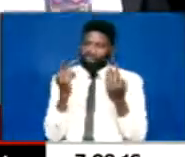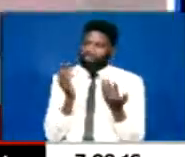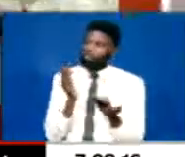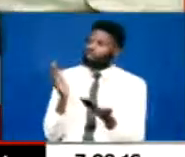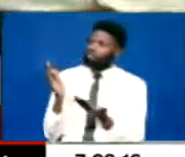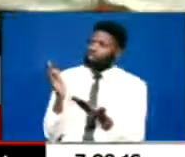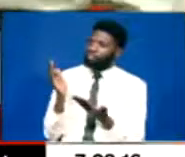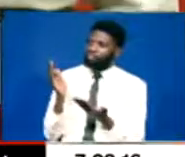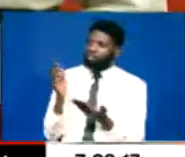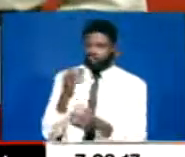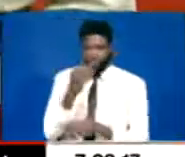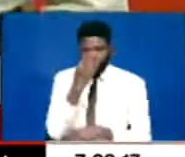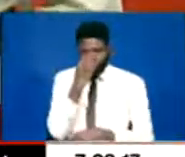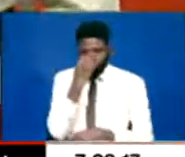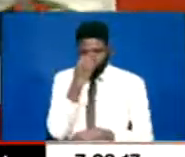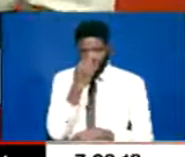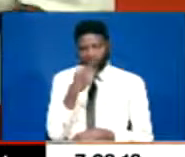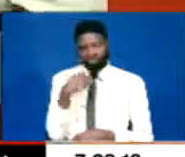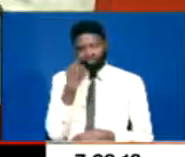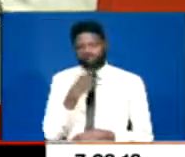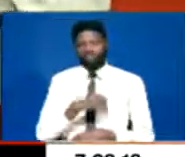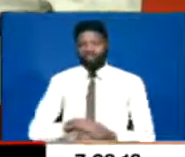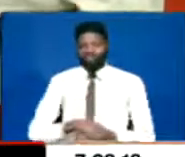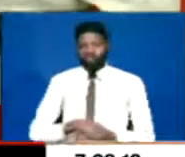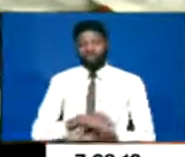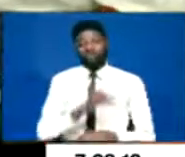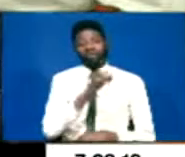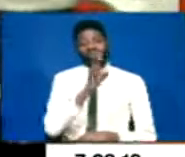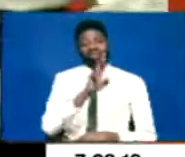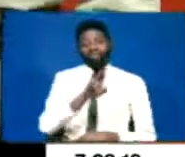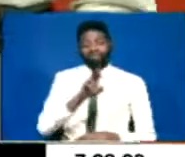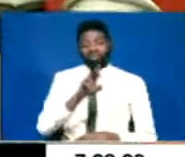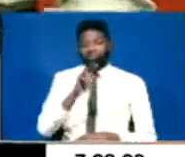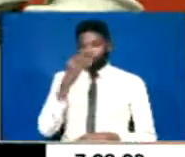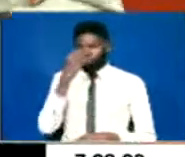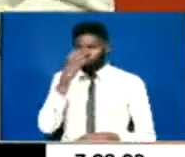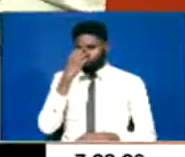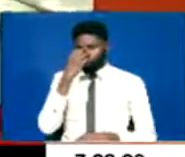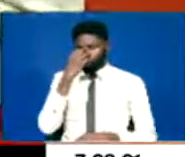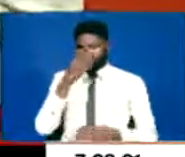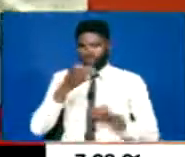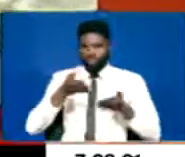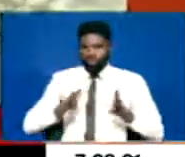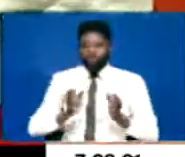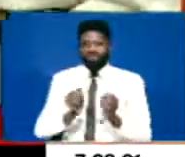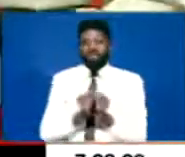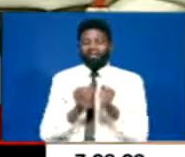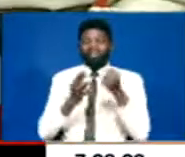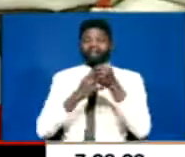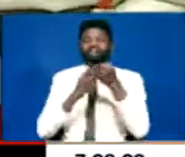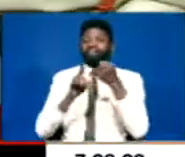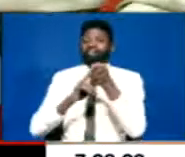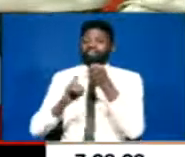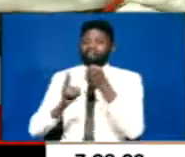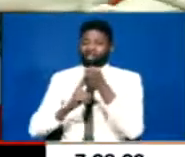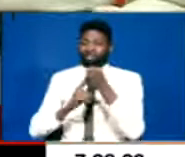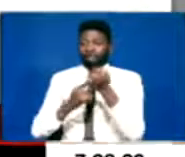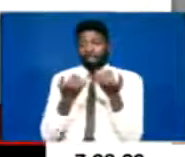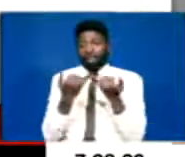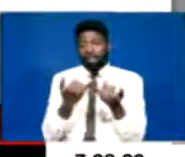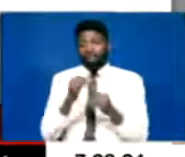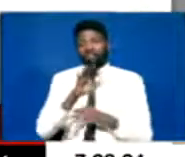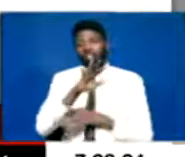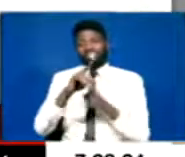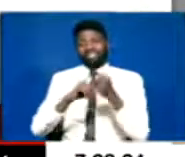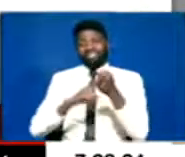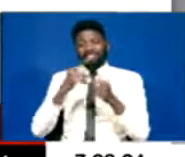Samoei Ruto. Dr. William Samoei Ruto, born in 1966 and making him 56 years of age as